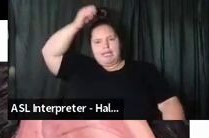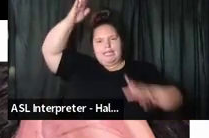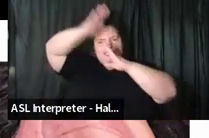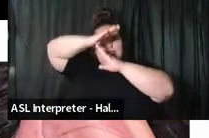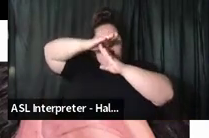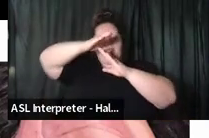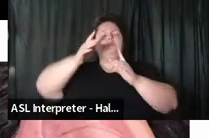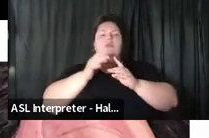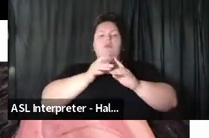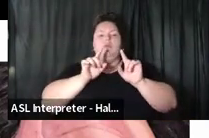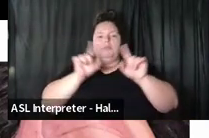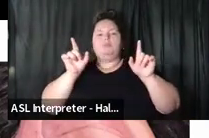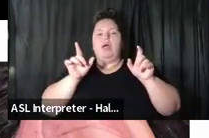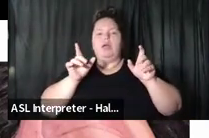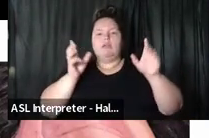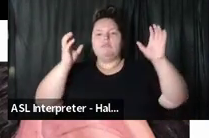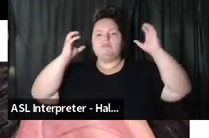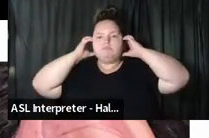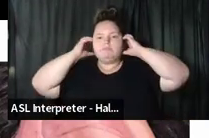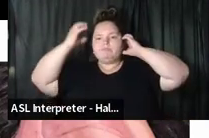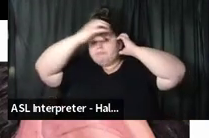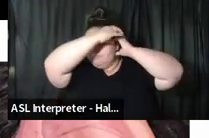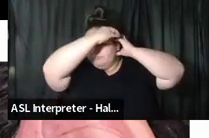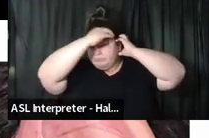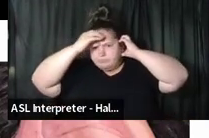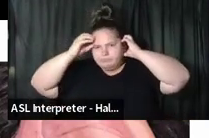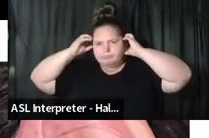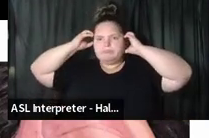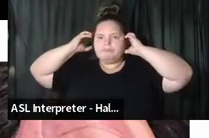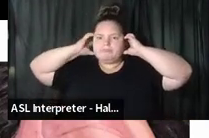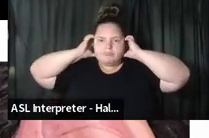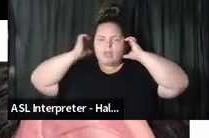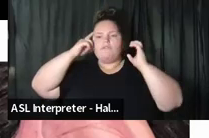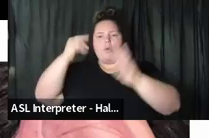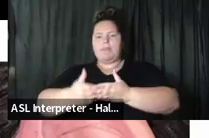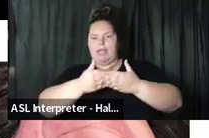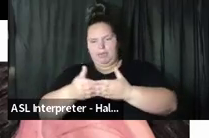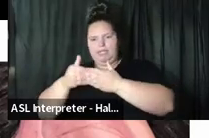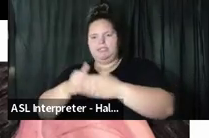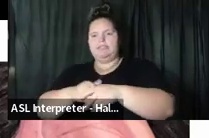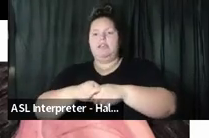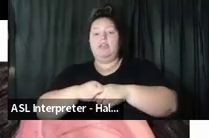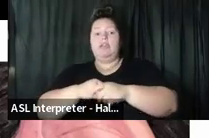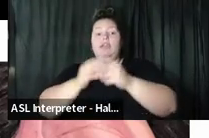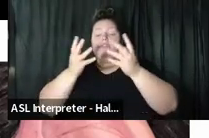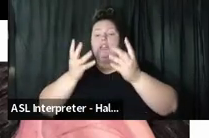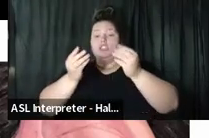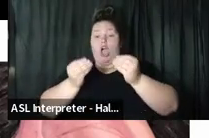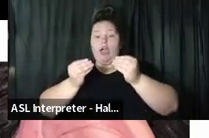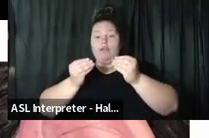these infant noise canceling headphones, they have a band that goes around, and then even the softer headbands that are like in different